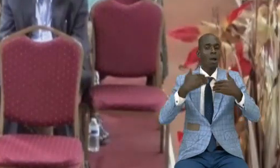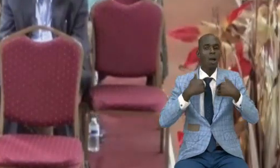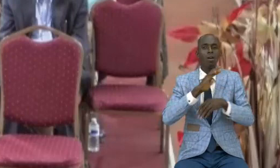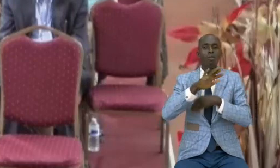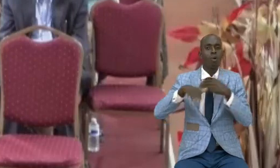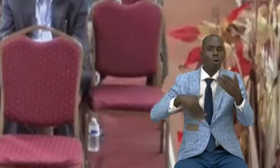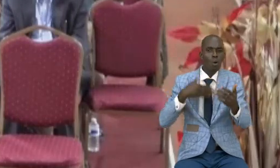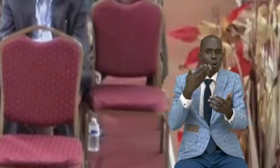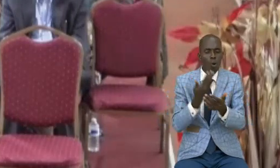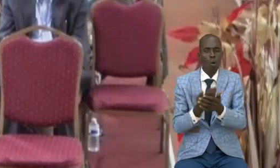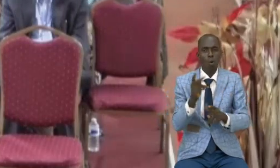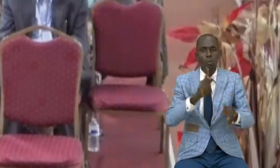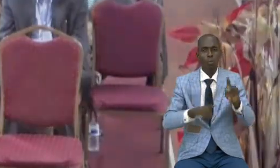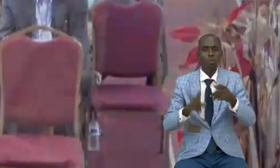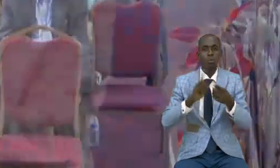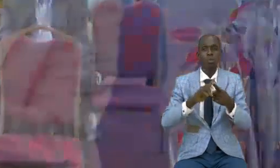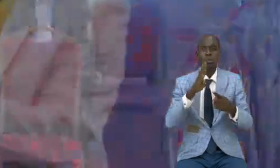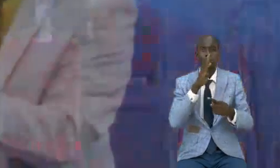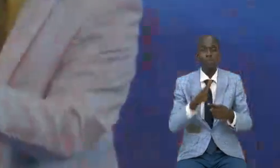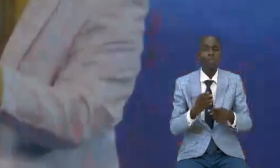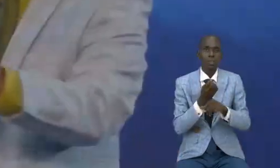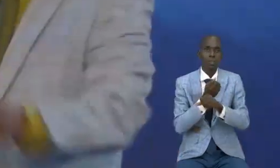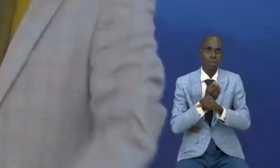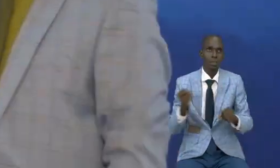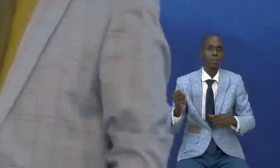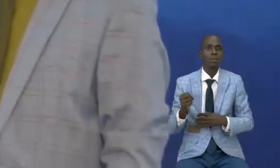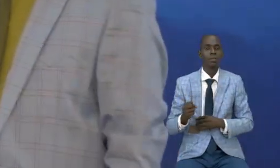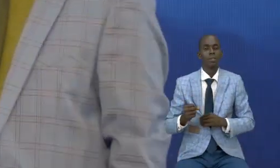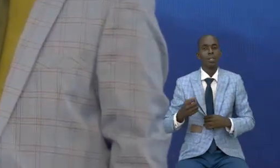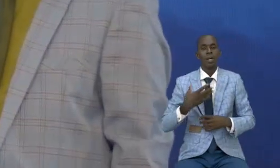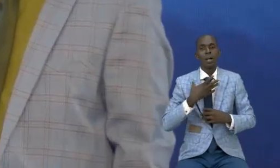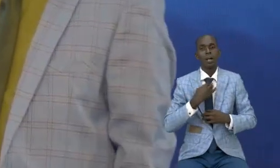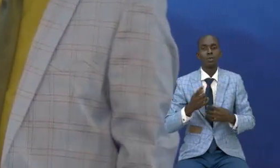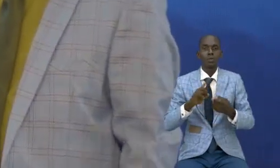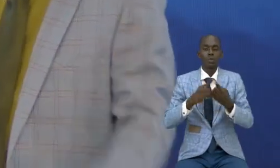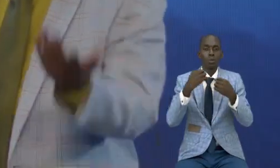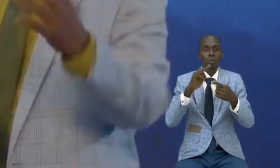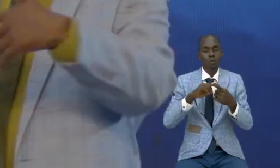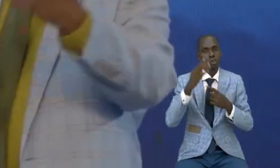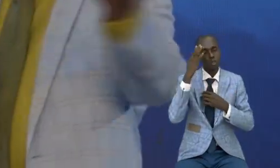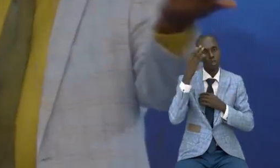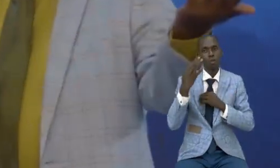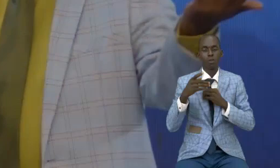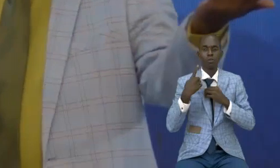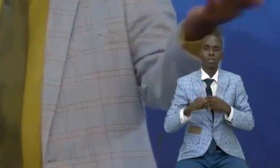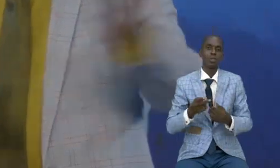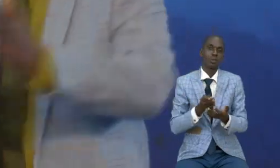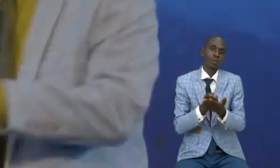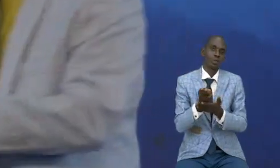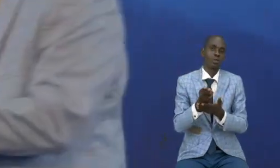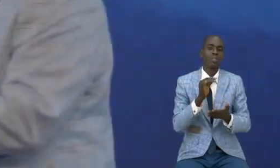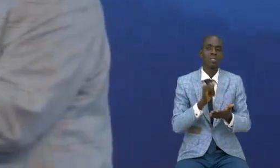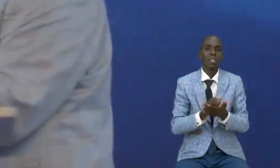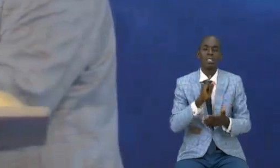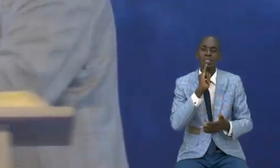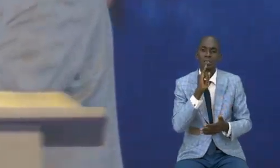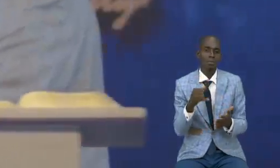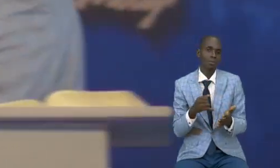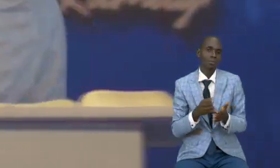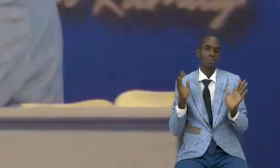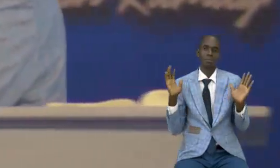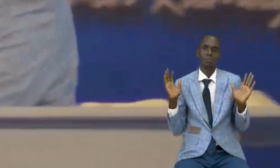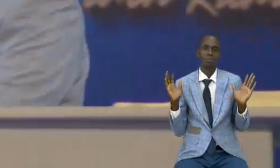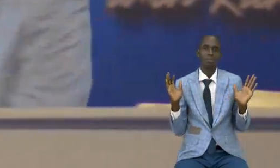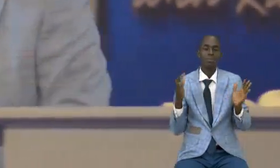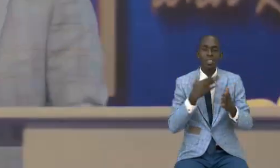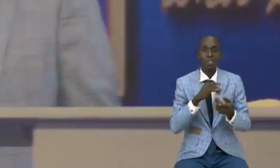be saved and to come unto the knowledge of the truth? That's it. And to come to